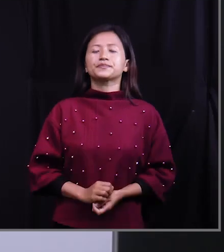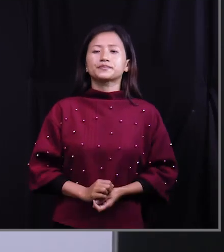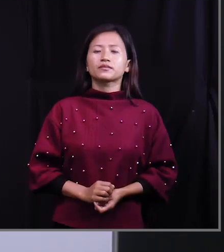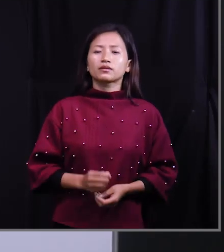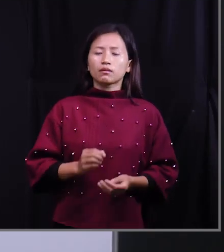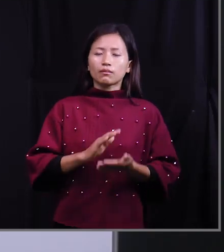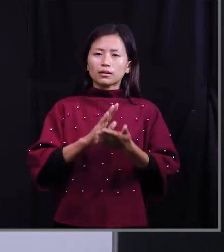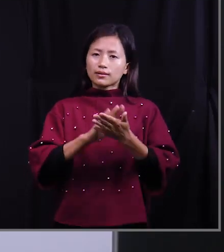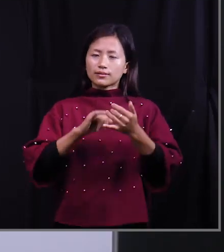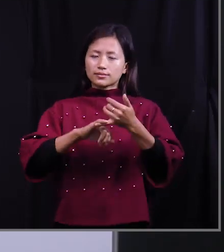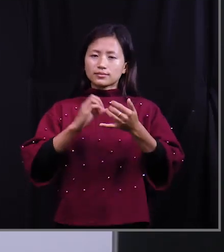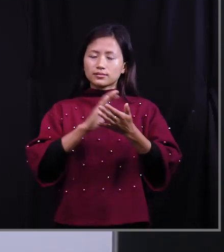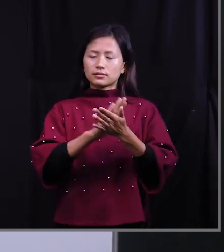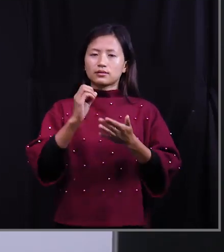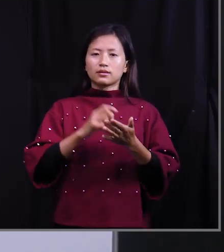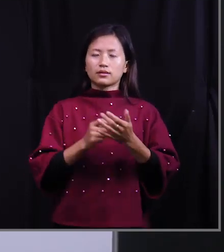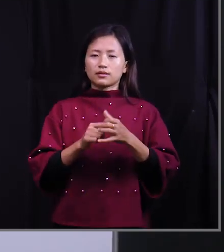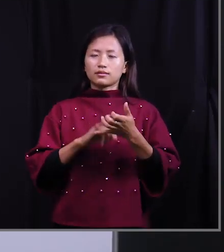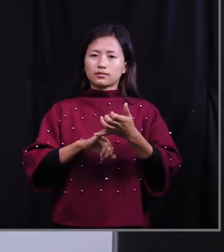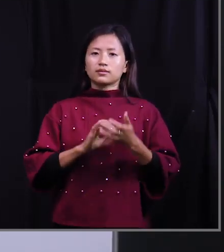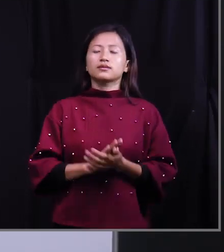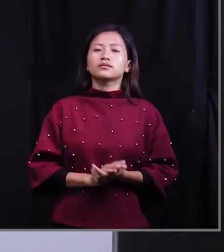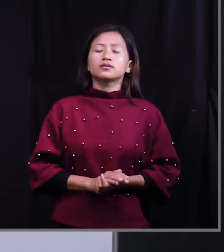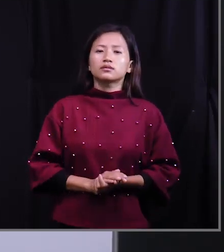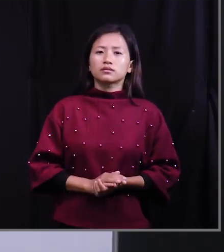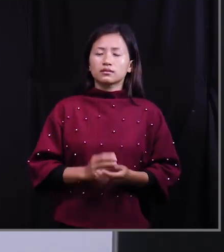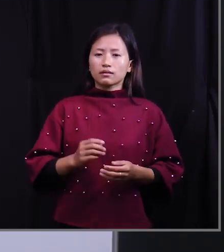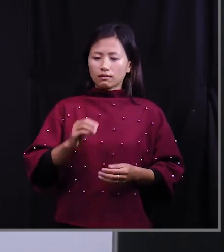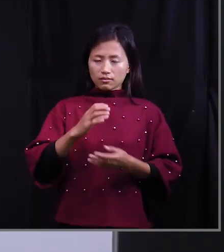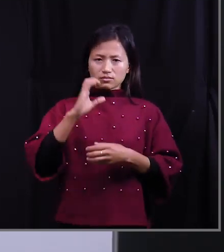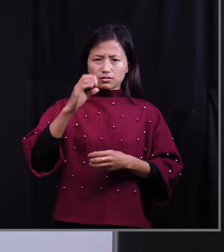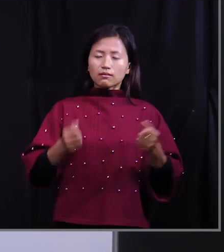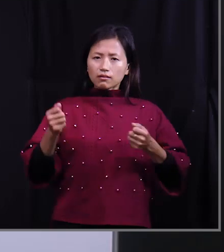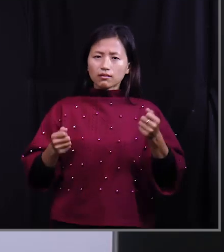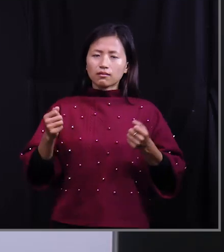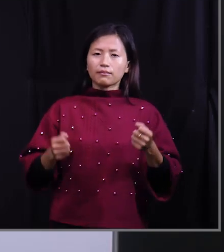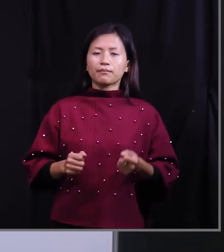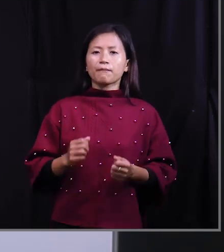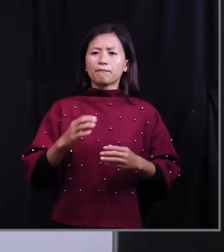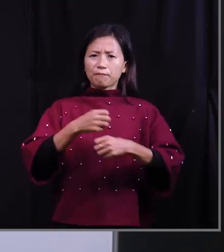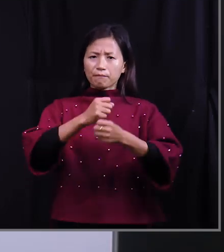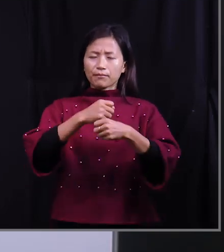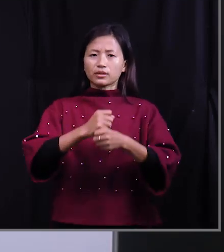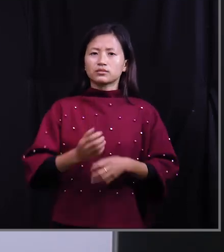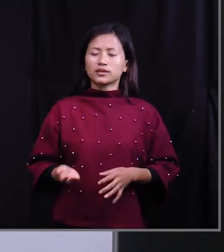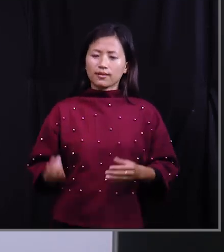by scanning the environment that foreign car manufacturing company is entering,